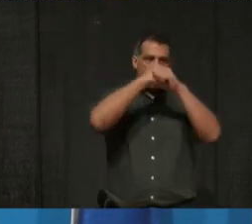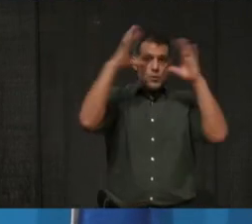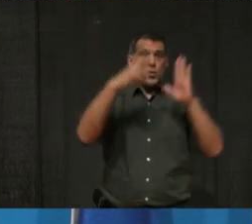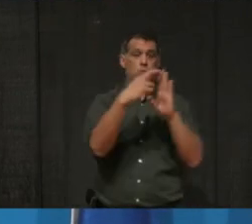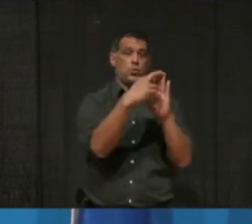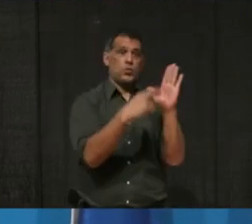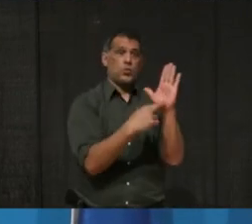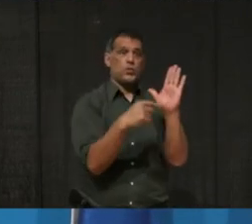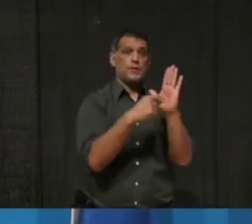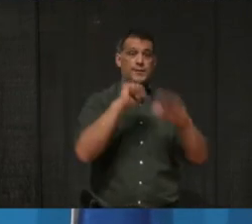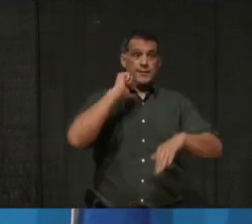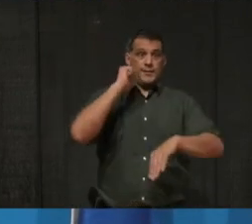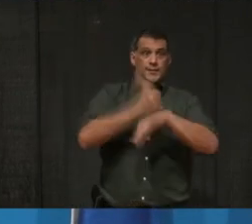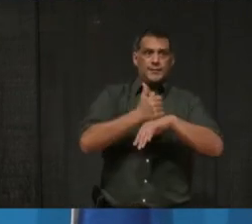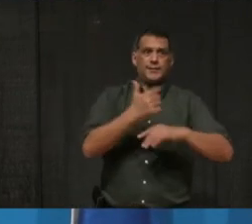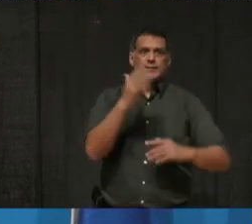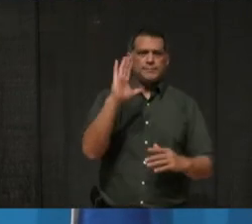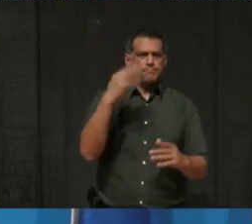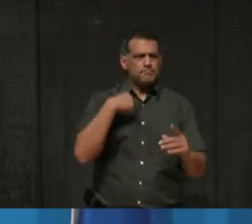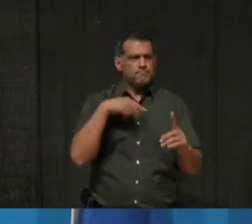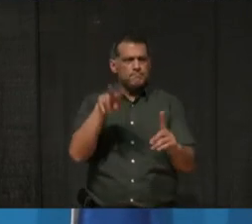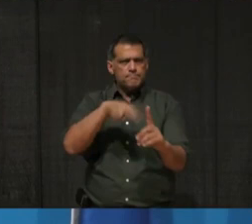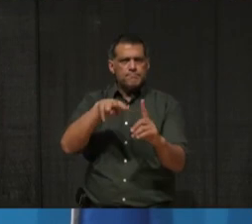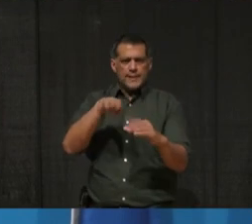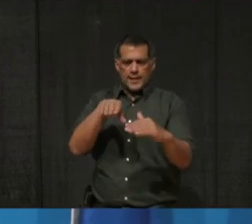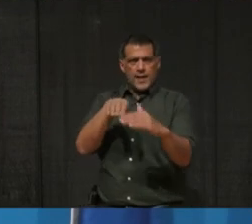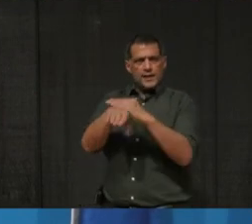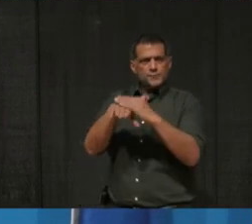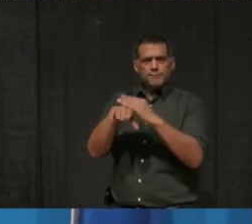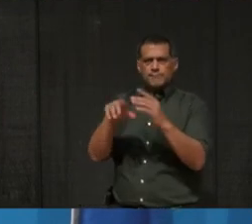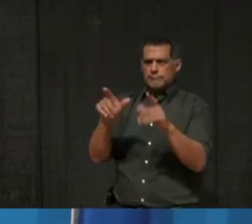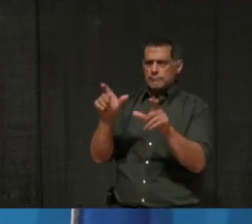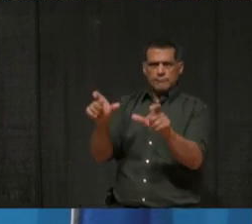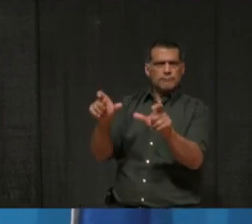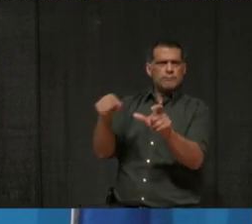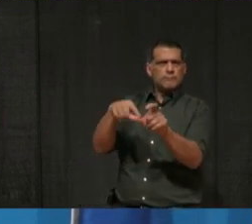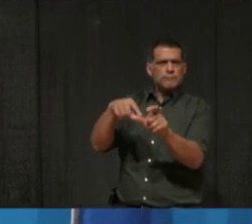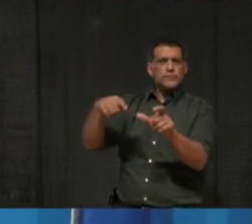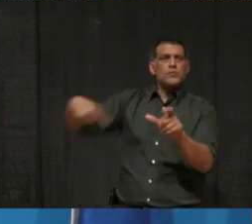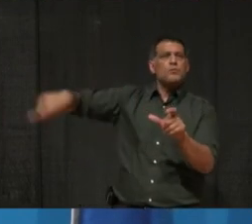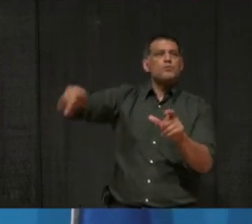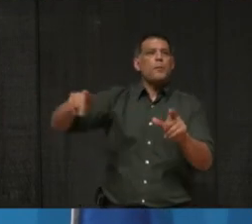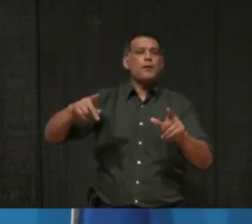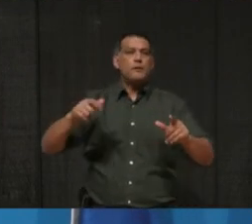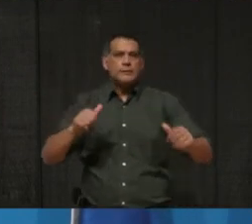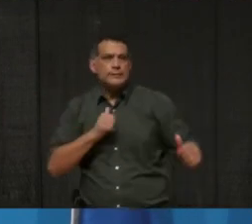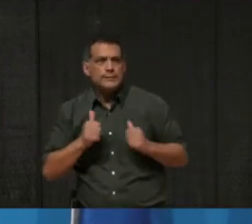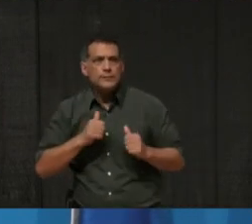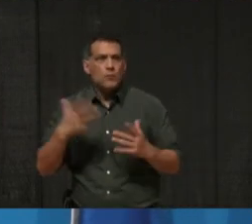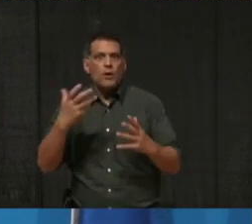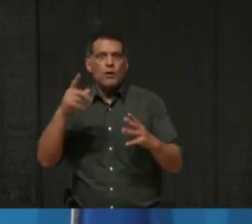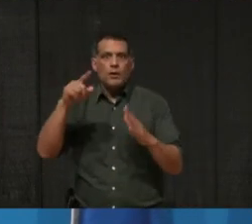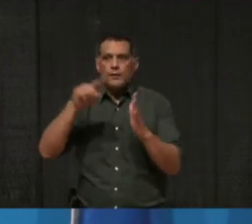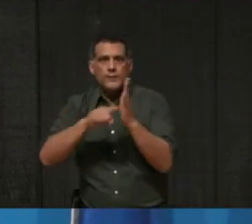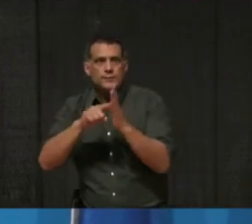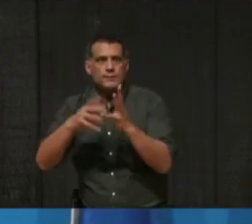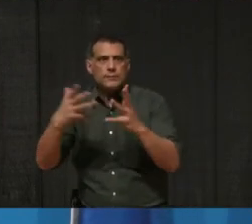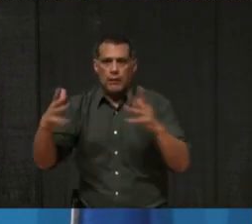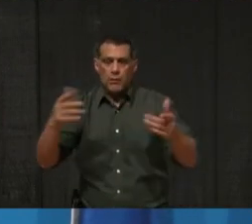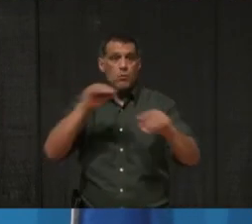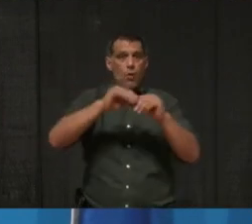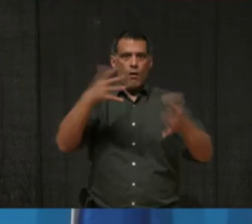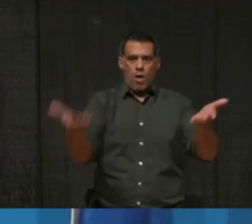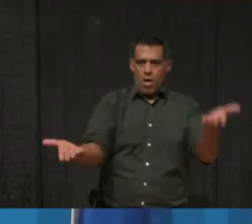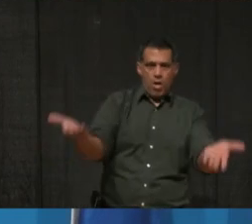may limit inspector access and more frequent proactive workplace inspections. I call on this